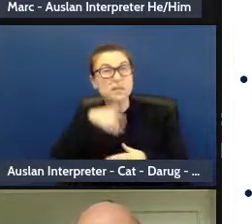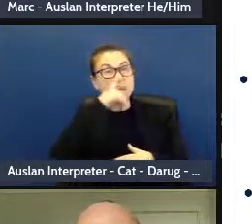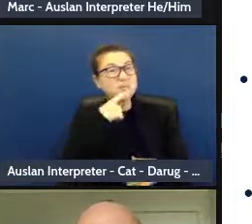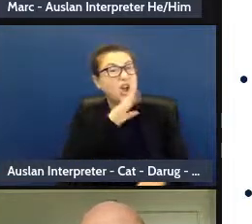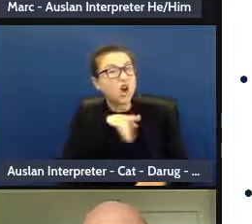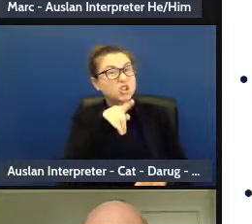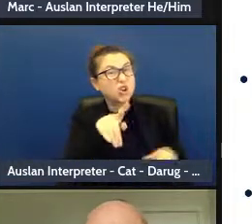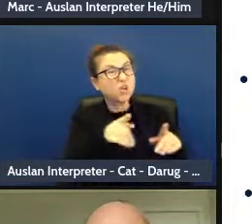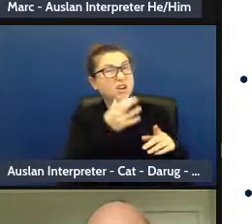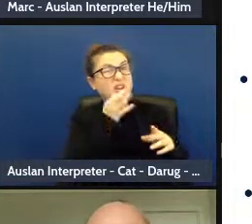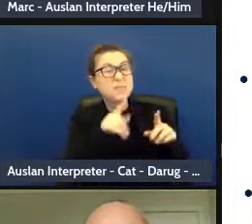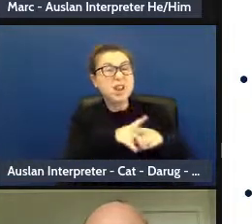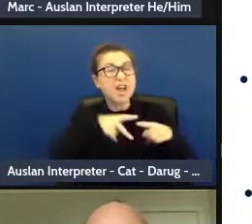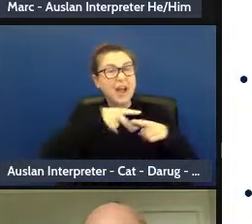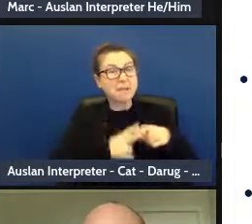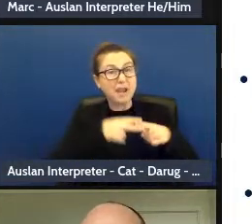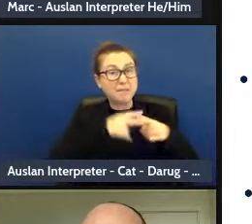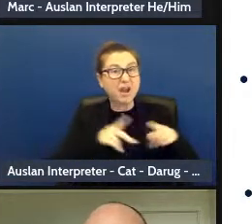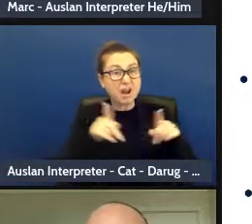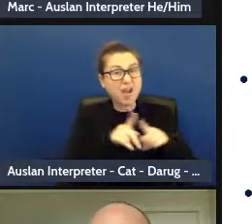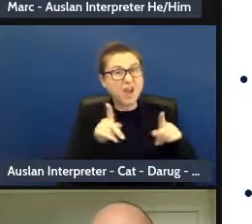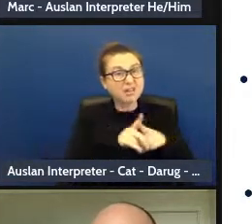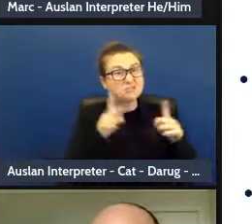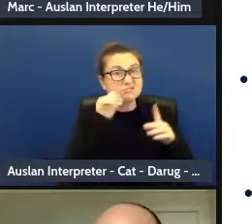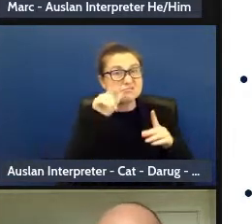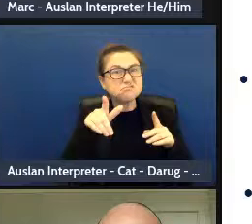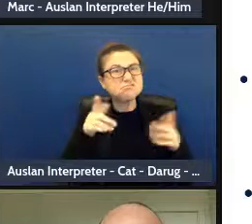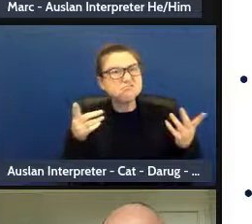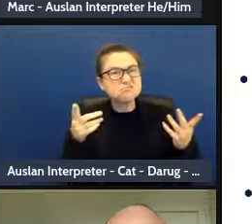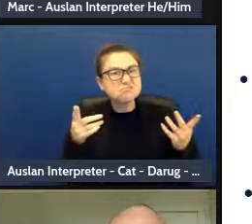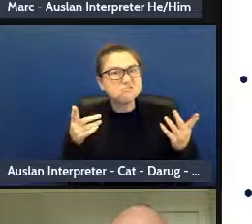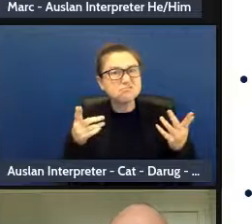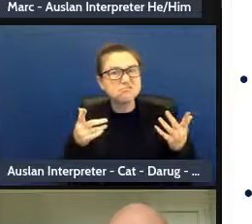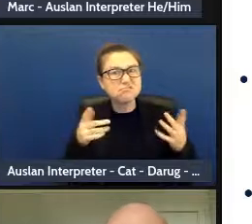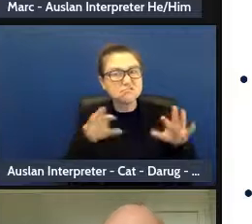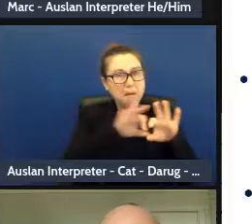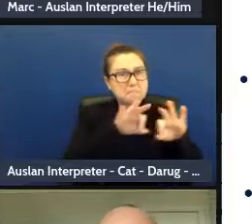brain plumber. So a bit like, if you go to the next click, Jill,